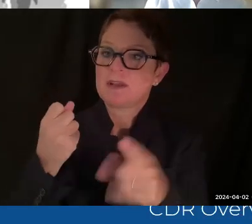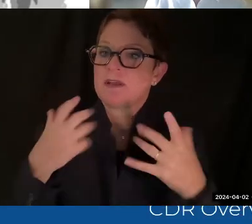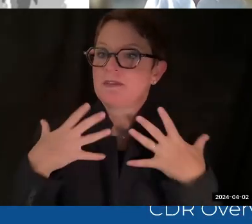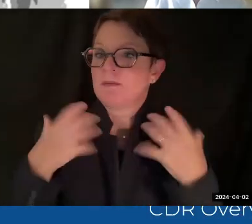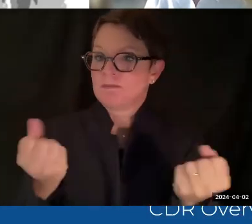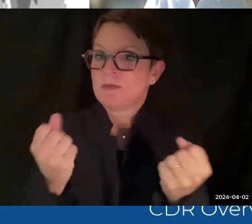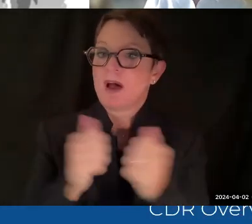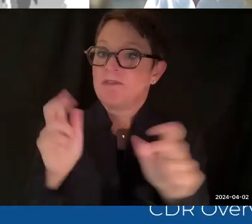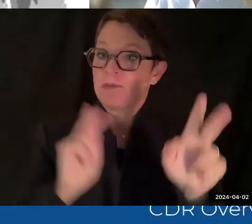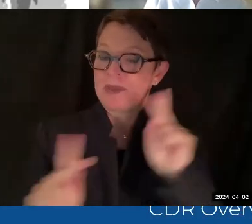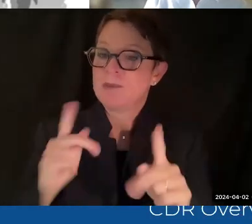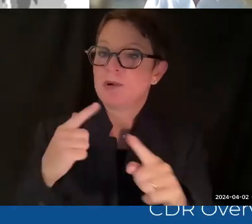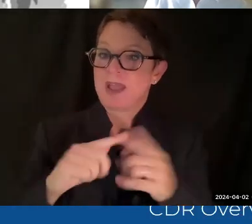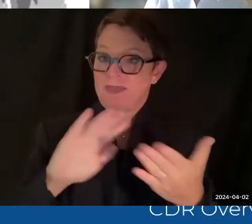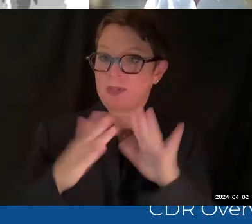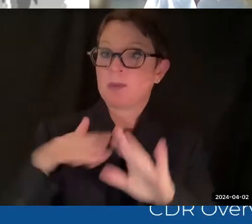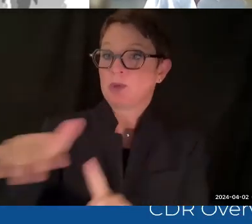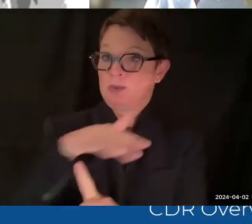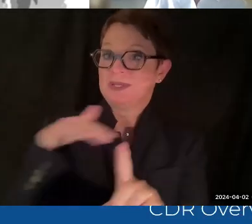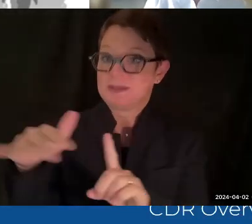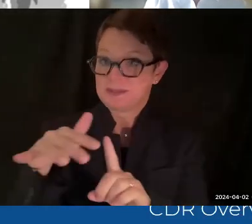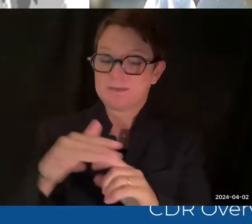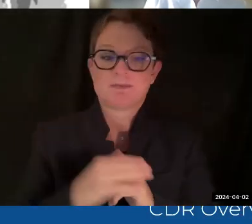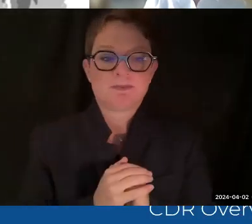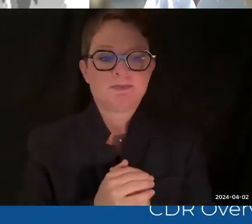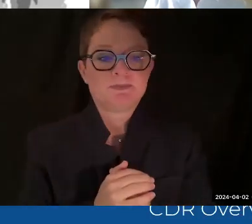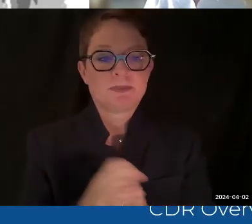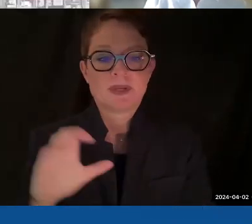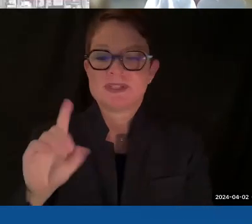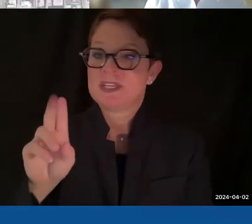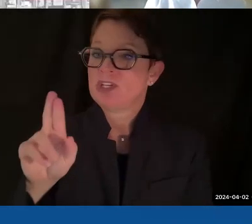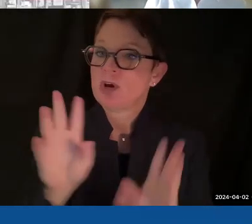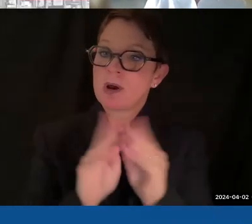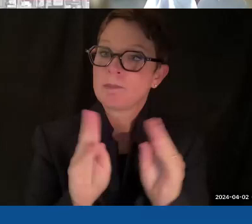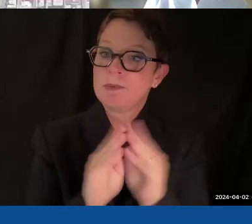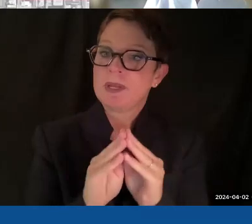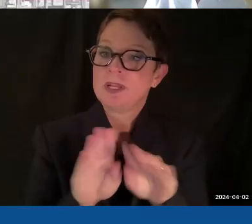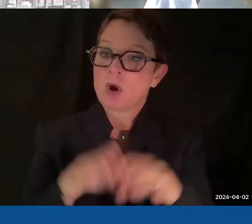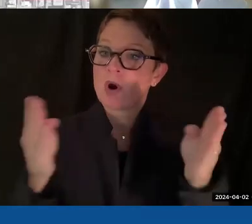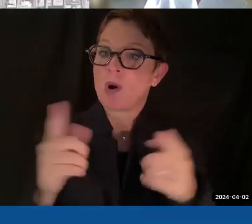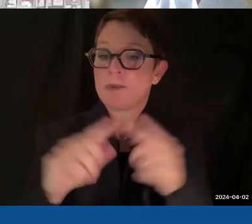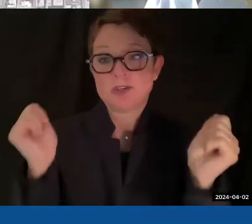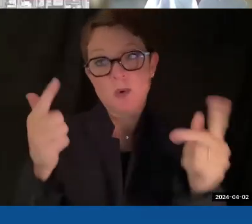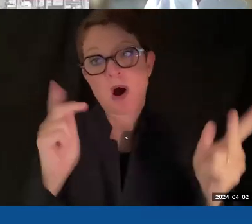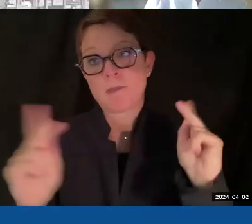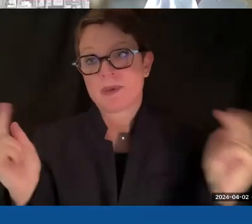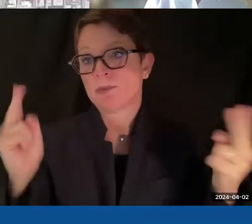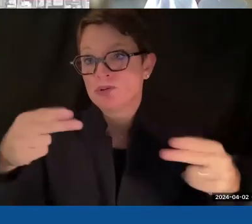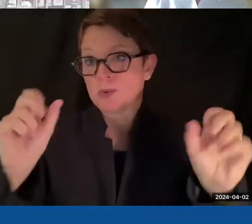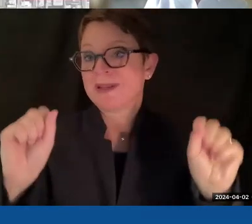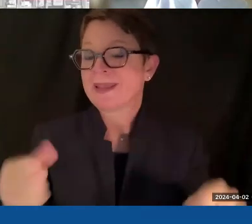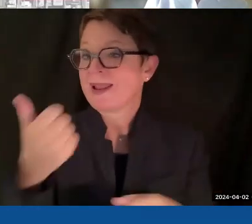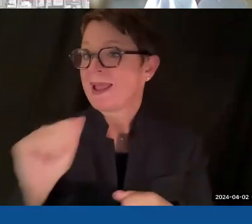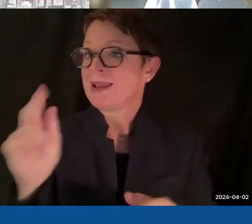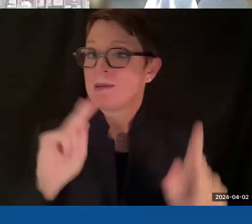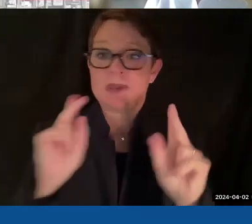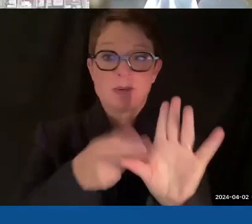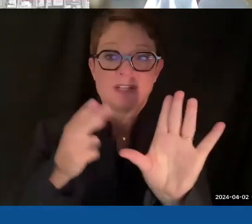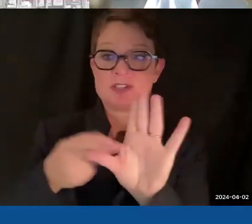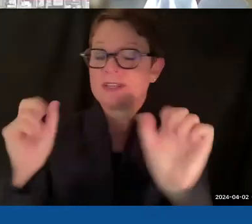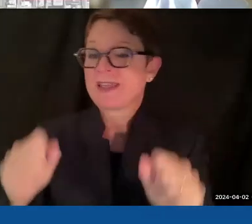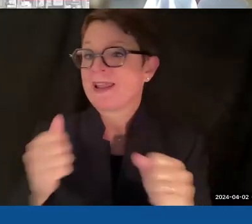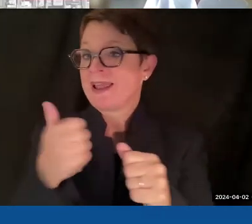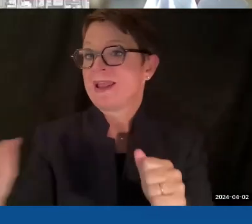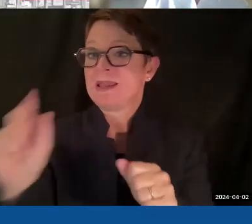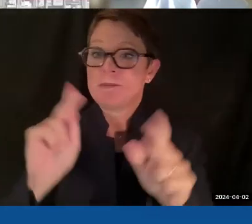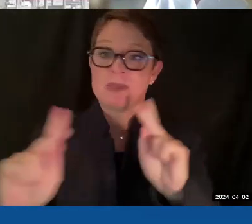of people and communities. CDR meetings are open to the public. Anyone can attend and comment on